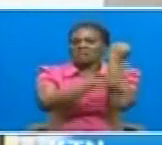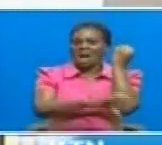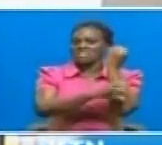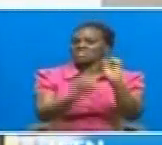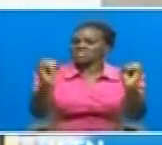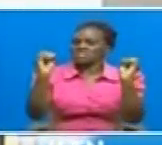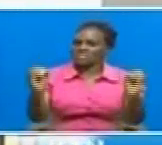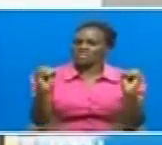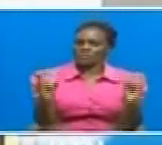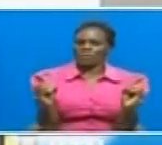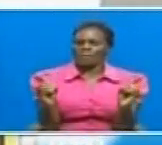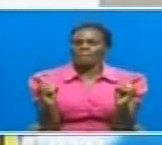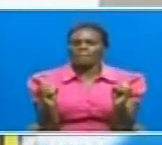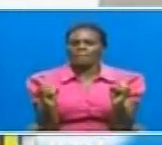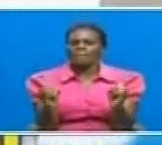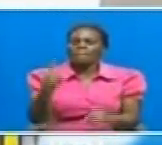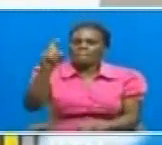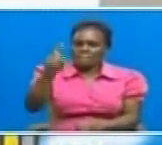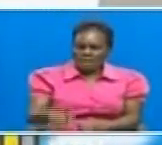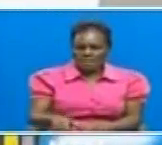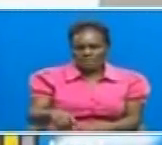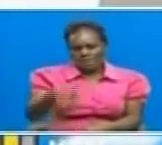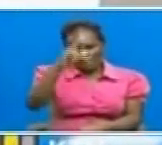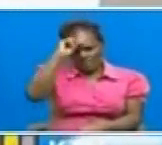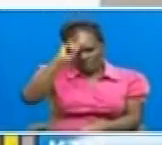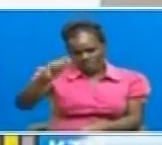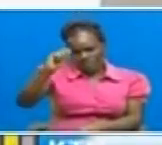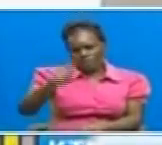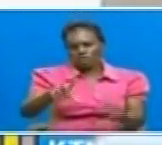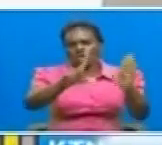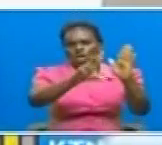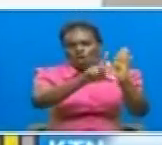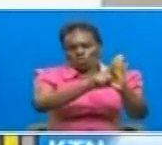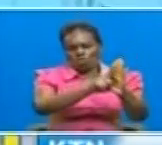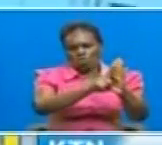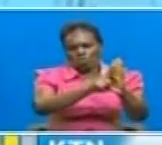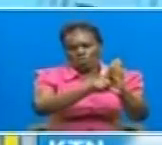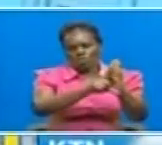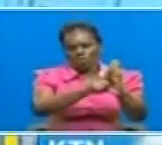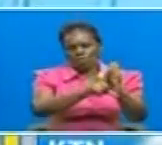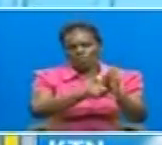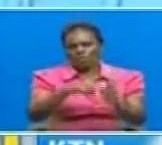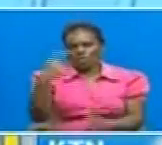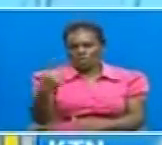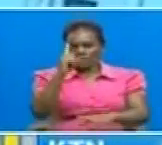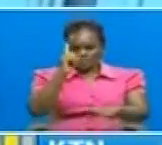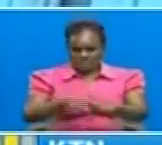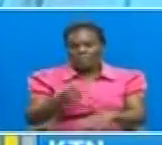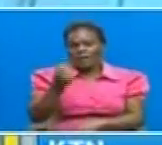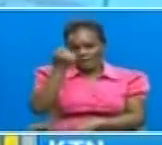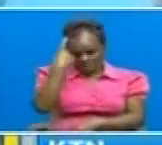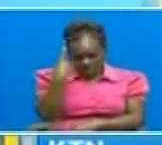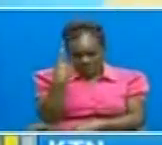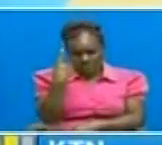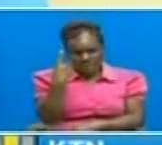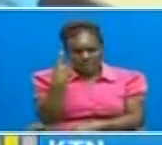all. We must respect the rule of law. It's only when we understand when